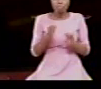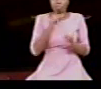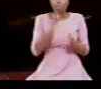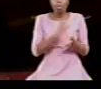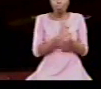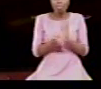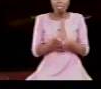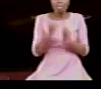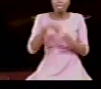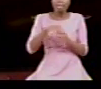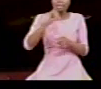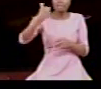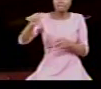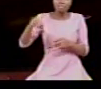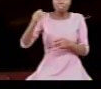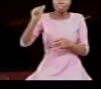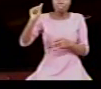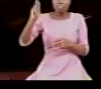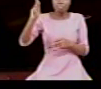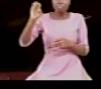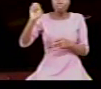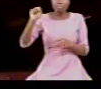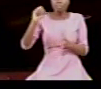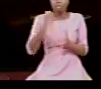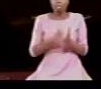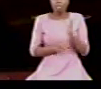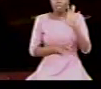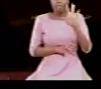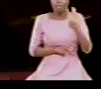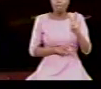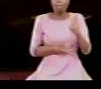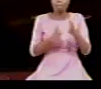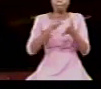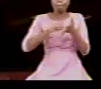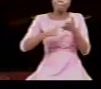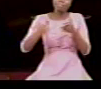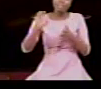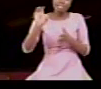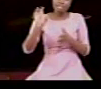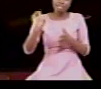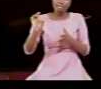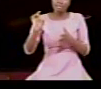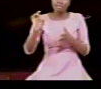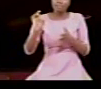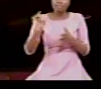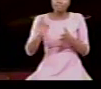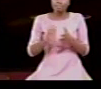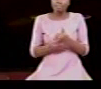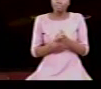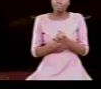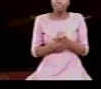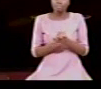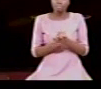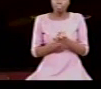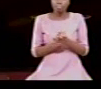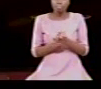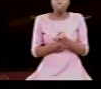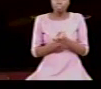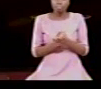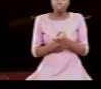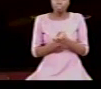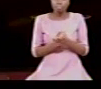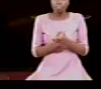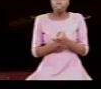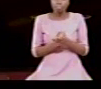In James 4, I read from verse 8. Turn your Bible and see